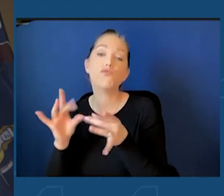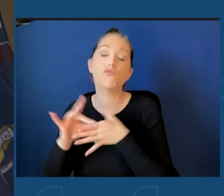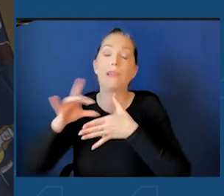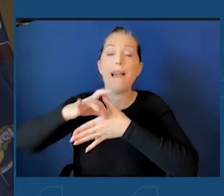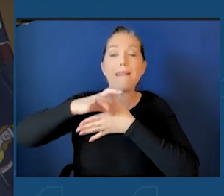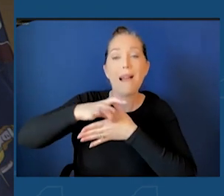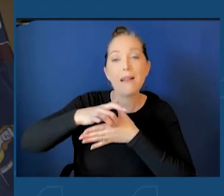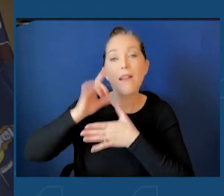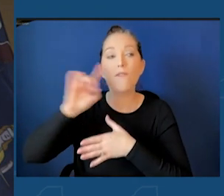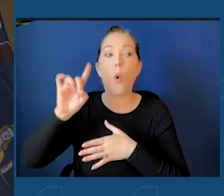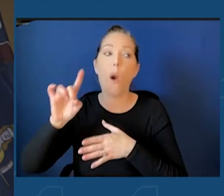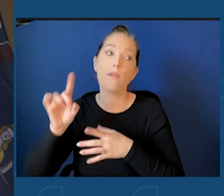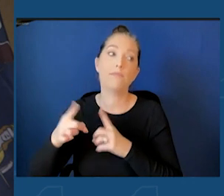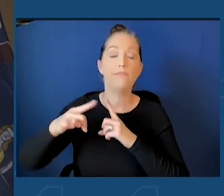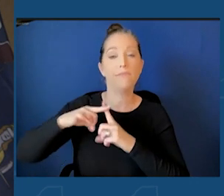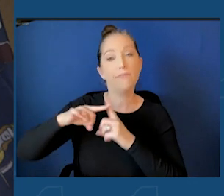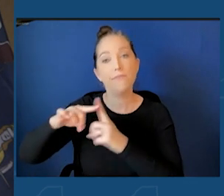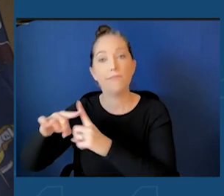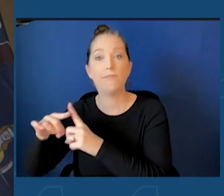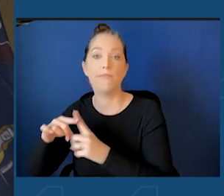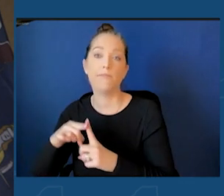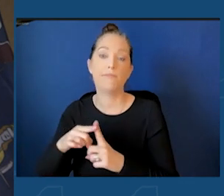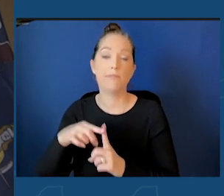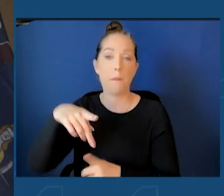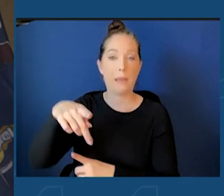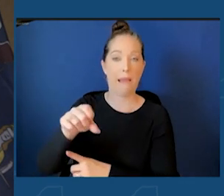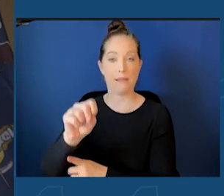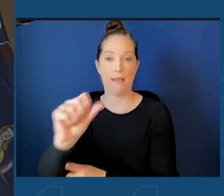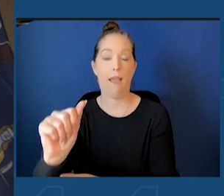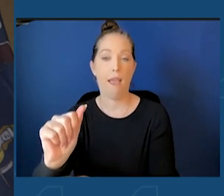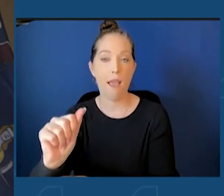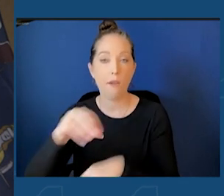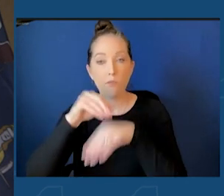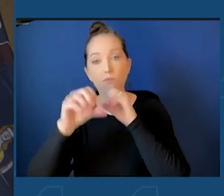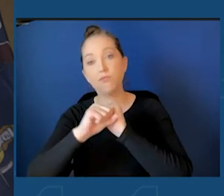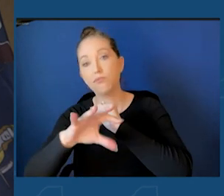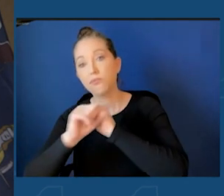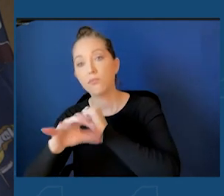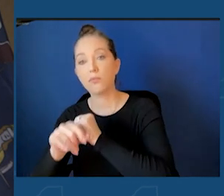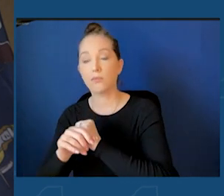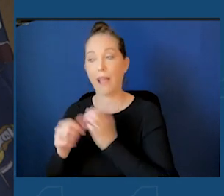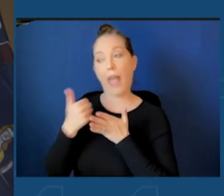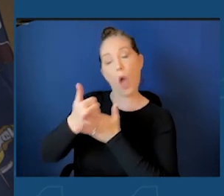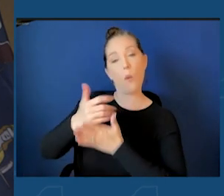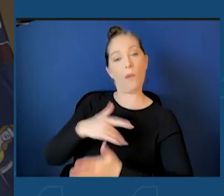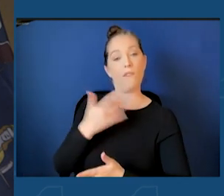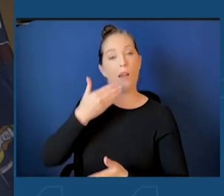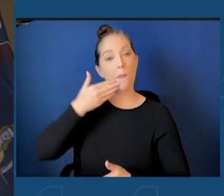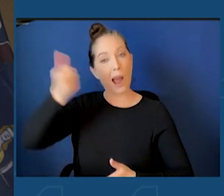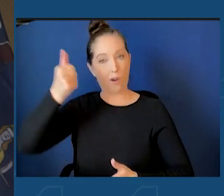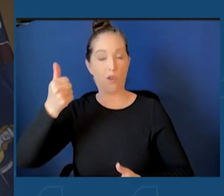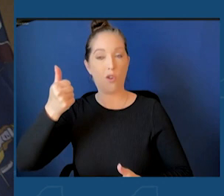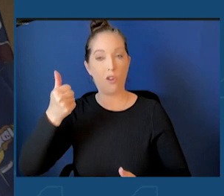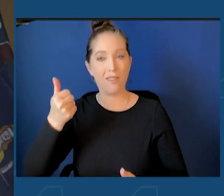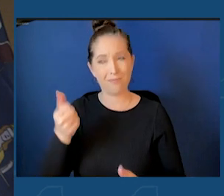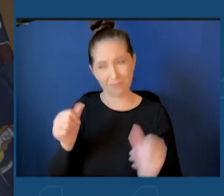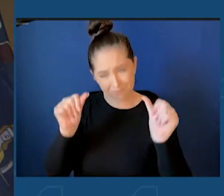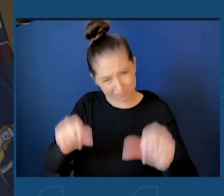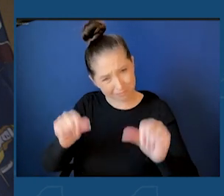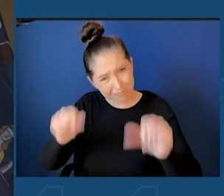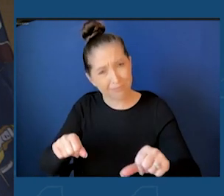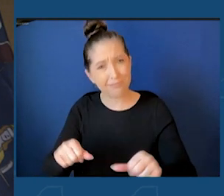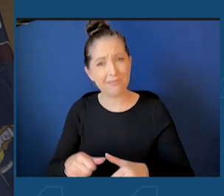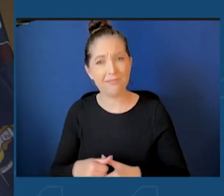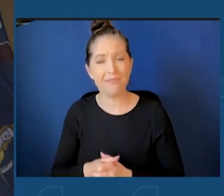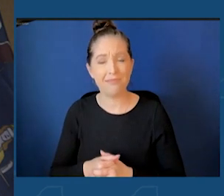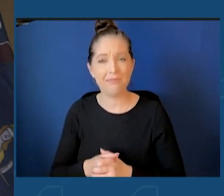public service type ads out there that can make you just feel better about life. That's so doable. That is